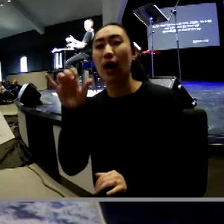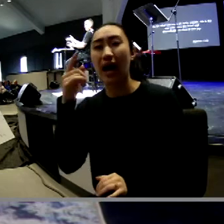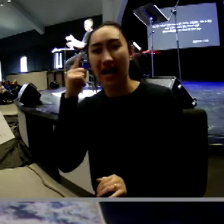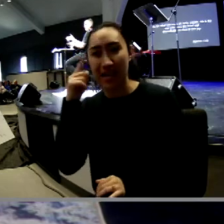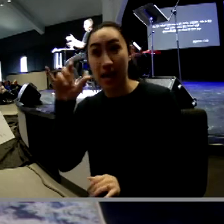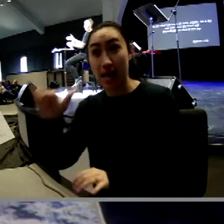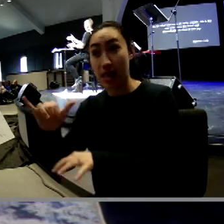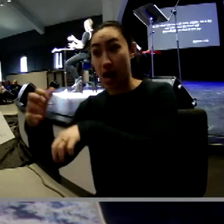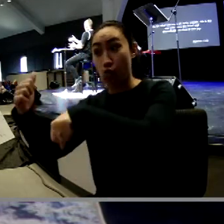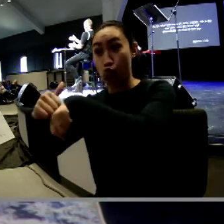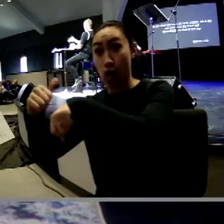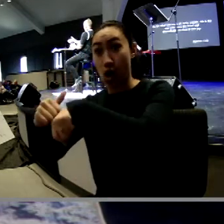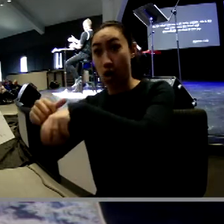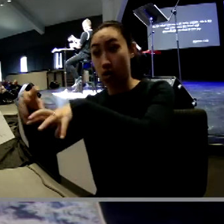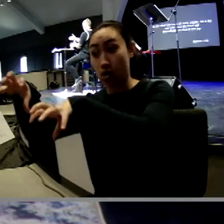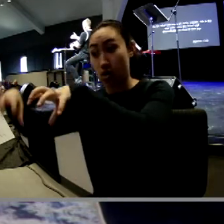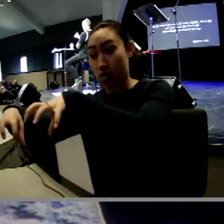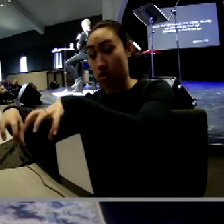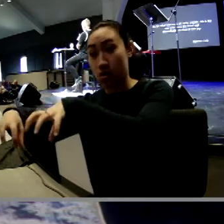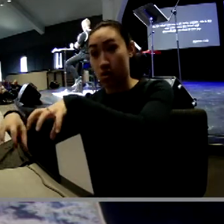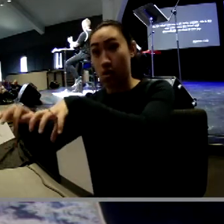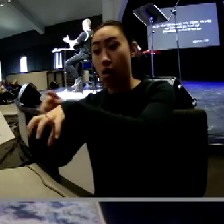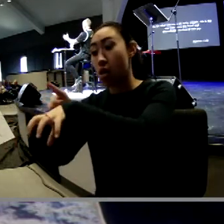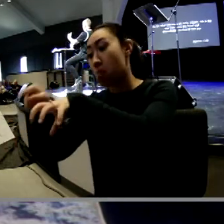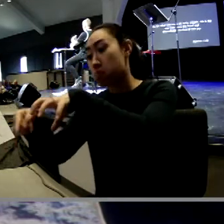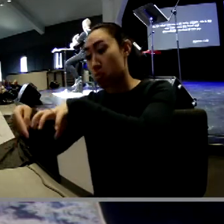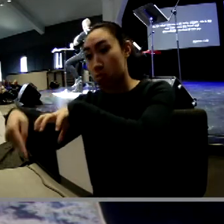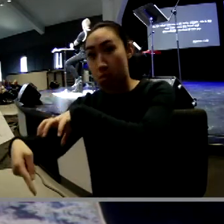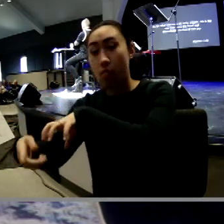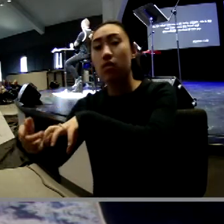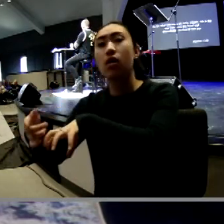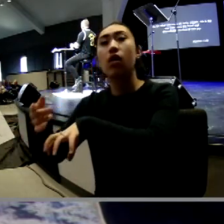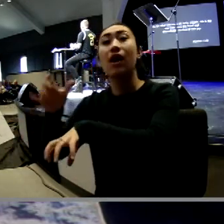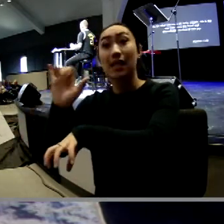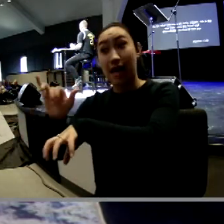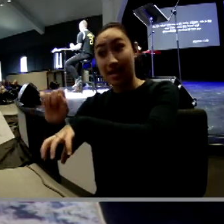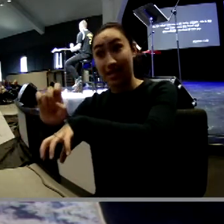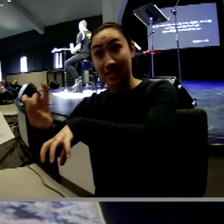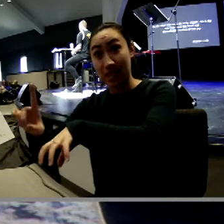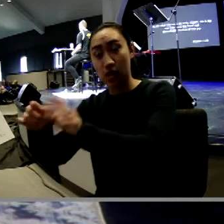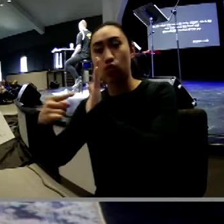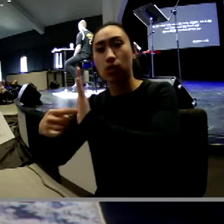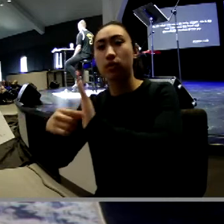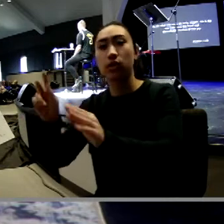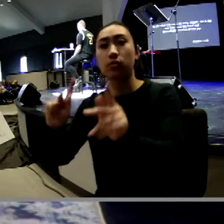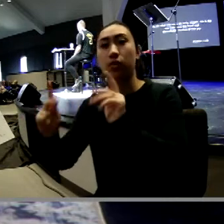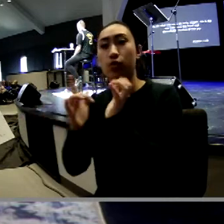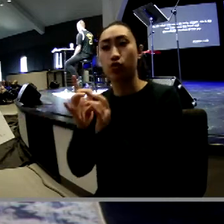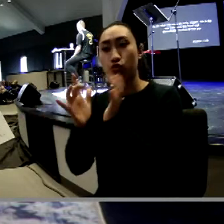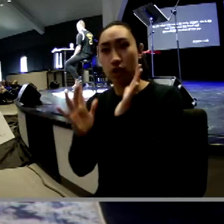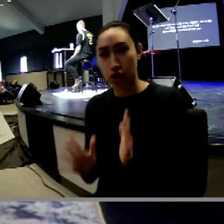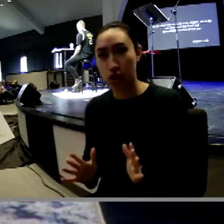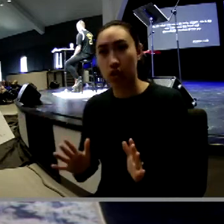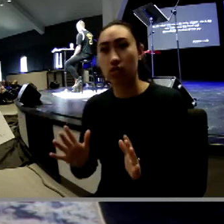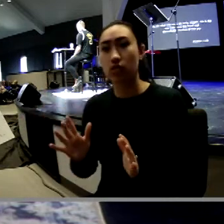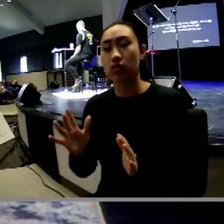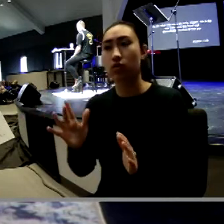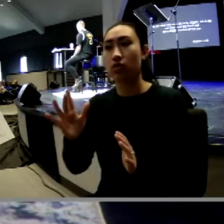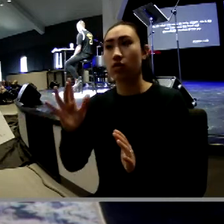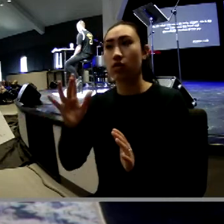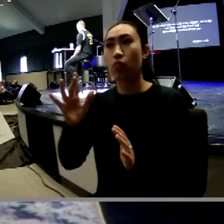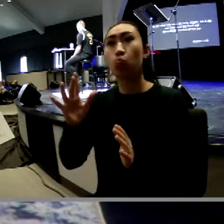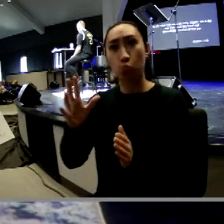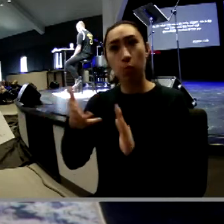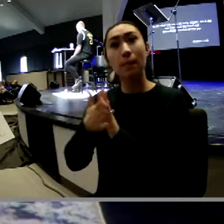something not to be, well, a cross that you have to carry, burdens that he carries with you, I wouldn't suggest, as C.S. Lewis says,